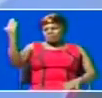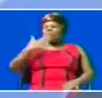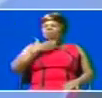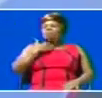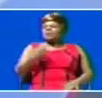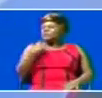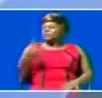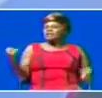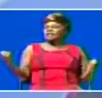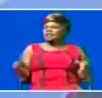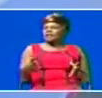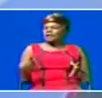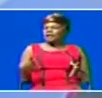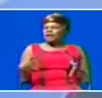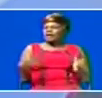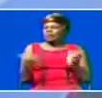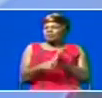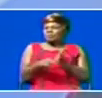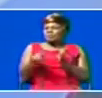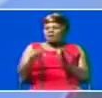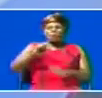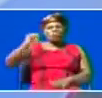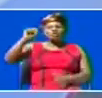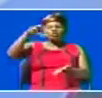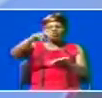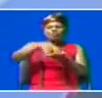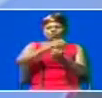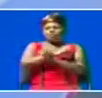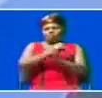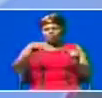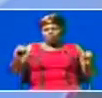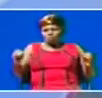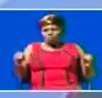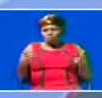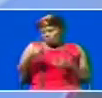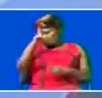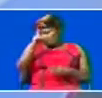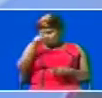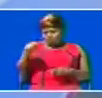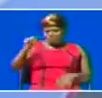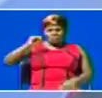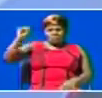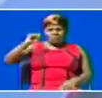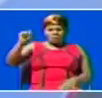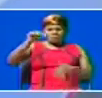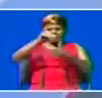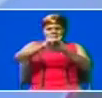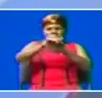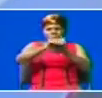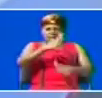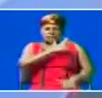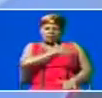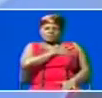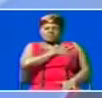make it clear that the standoff has nothing to do with the country's political situation. Well, there has been speculation that the strike has an affiliation with the